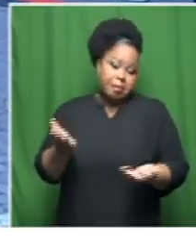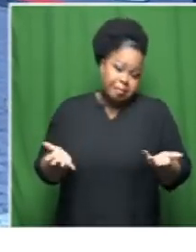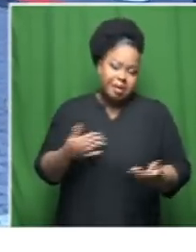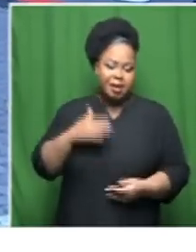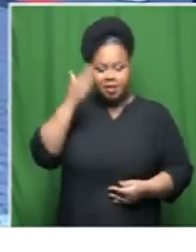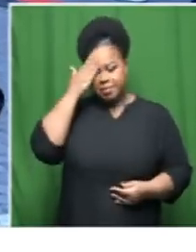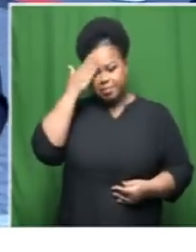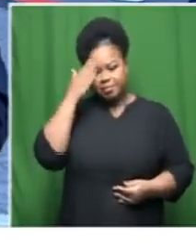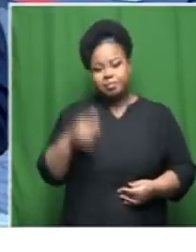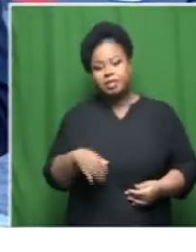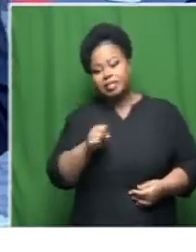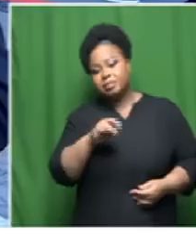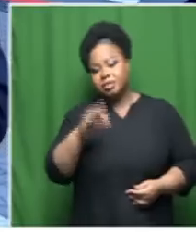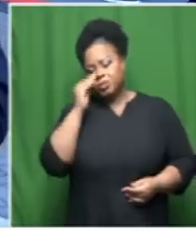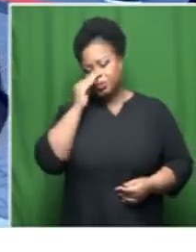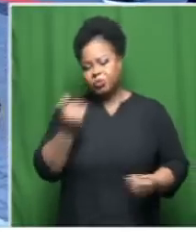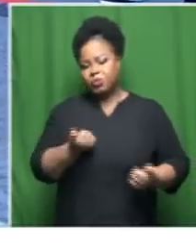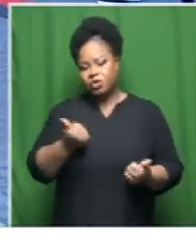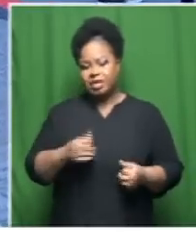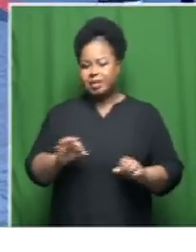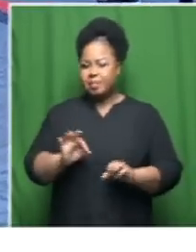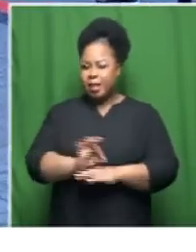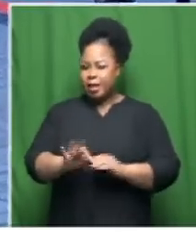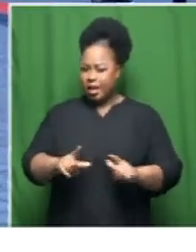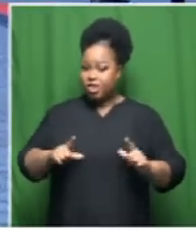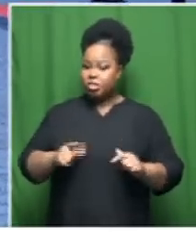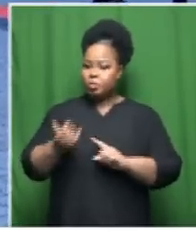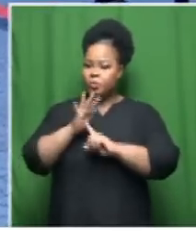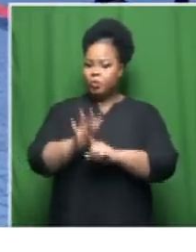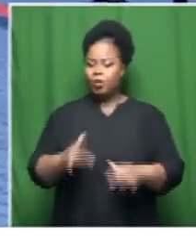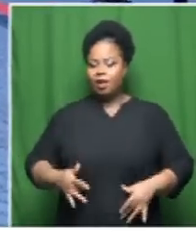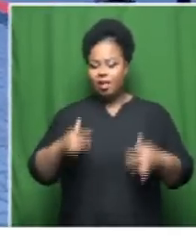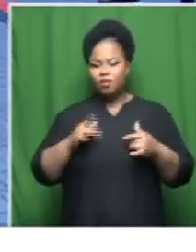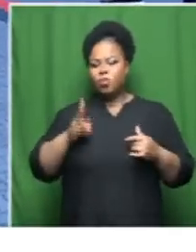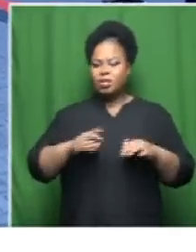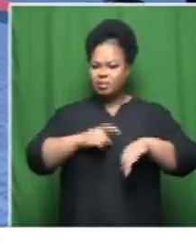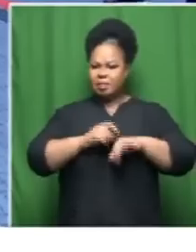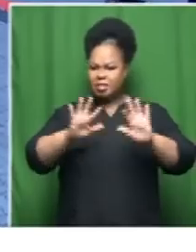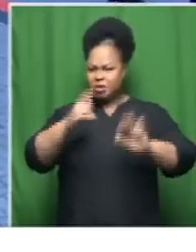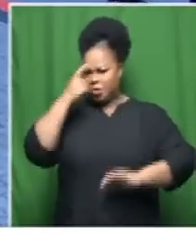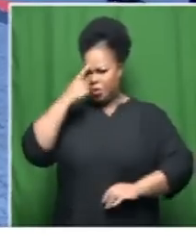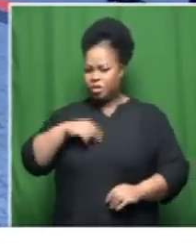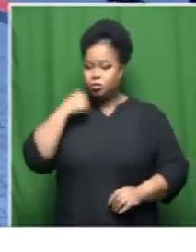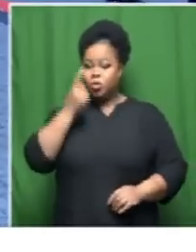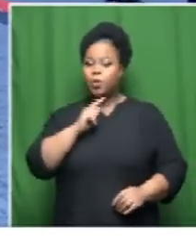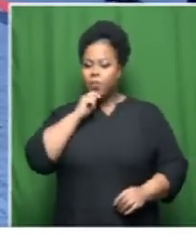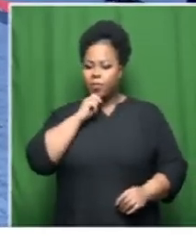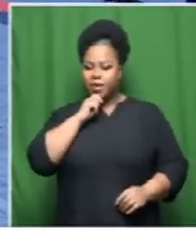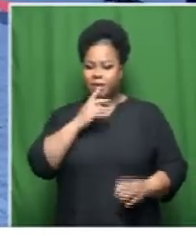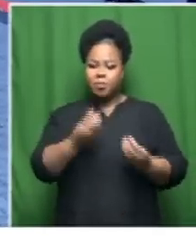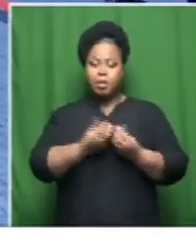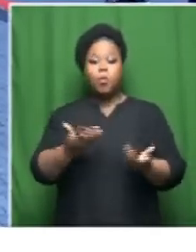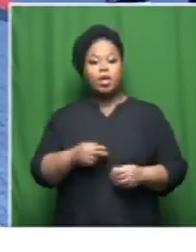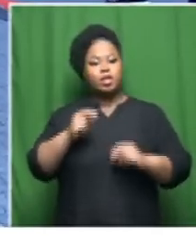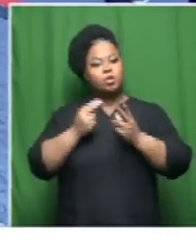I know that already, as SABC News, already planned ahead. We'll definitely bring that coverage as well. So around 10 a.m. tomorrow morning, you'll be with us as well at the